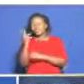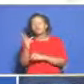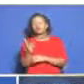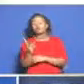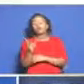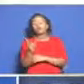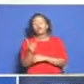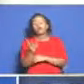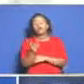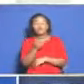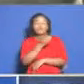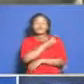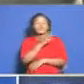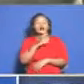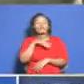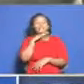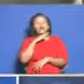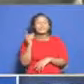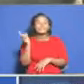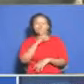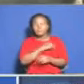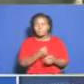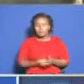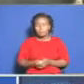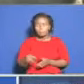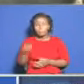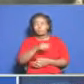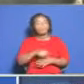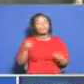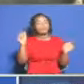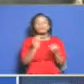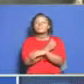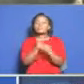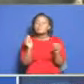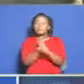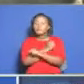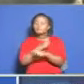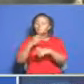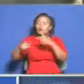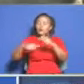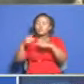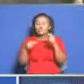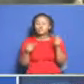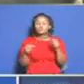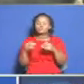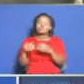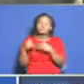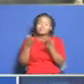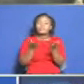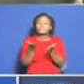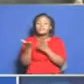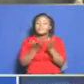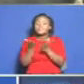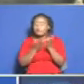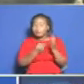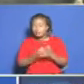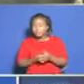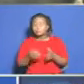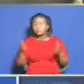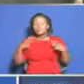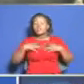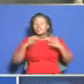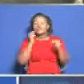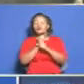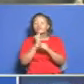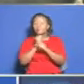of COVID-19 disease. We cannot be providing services that we cannot afford. Health workers get COVID-19 and